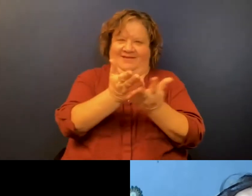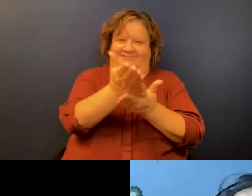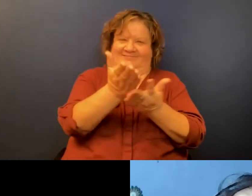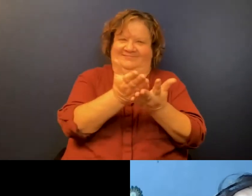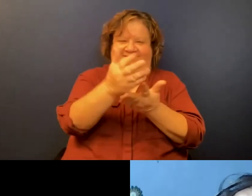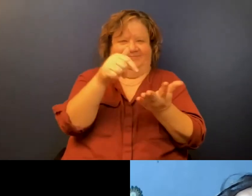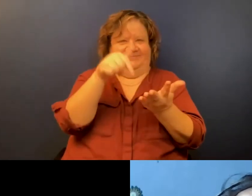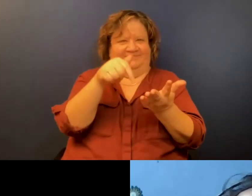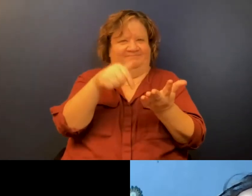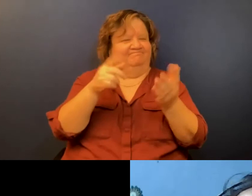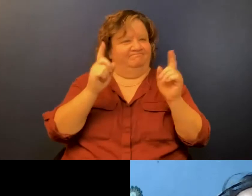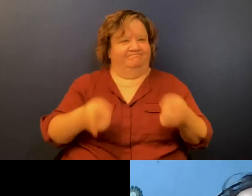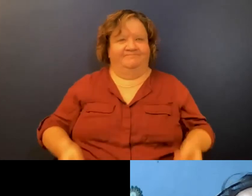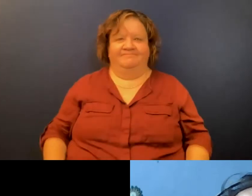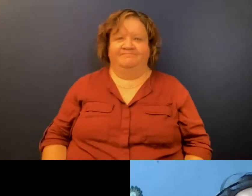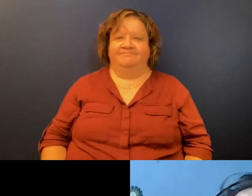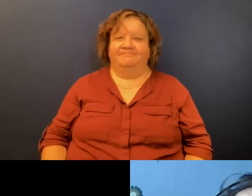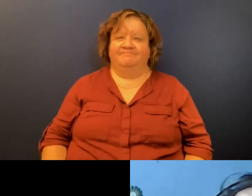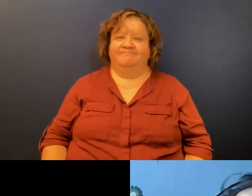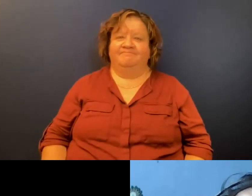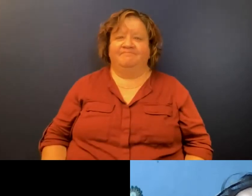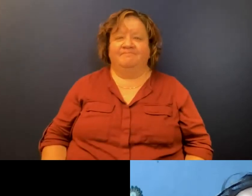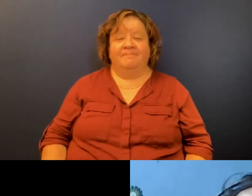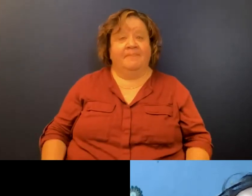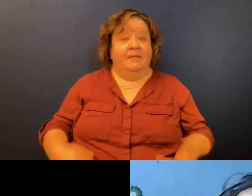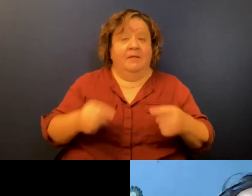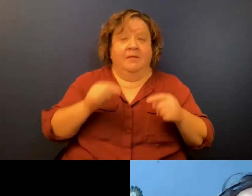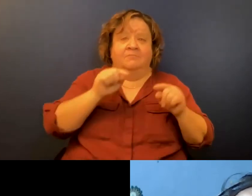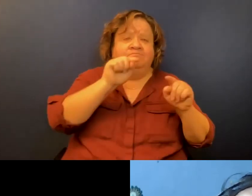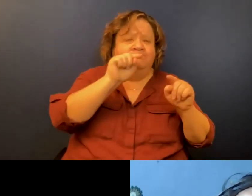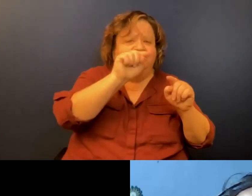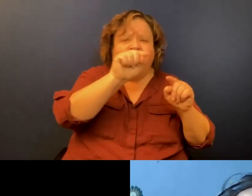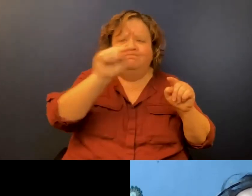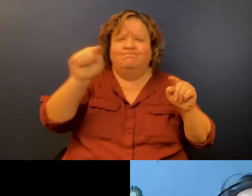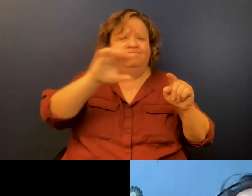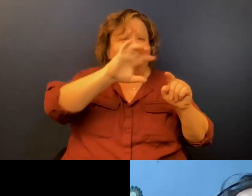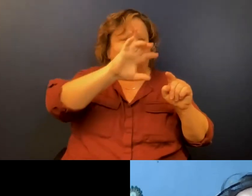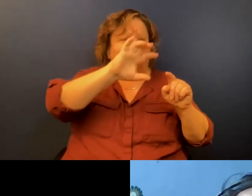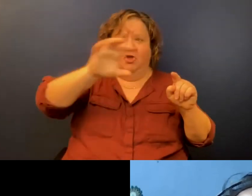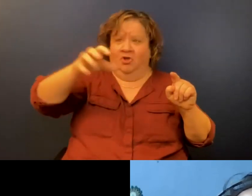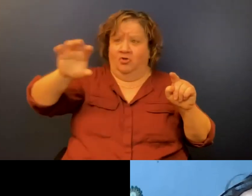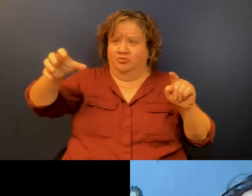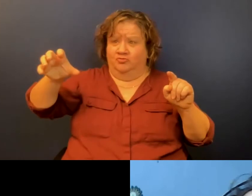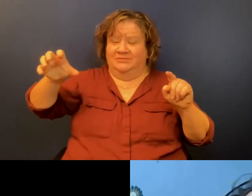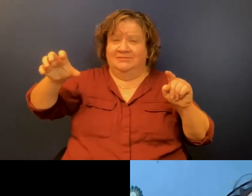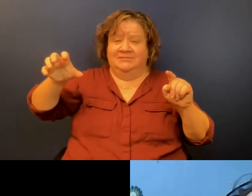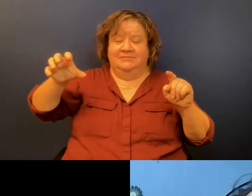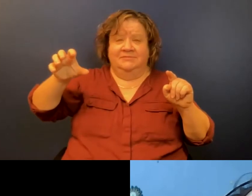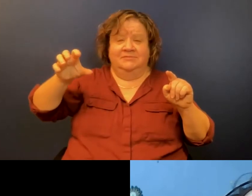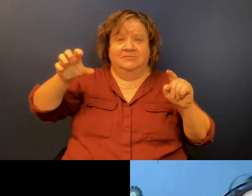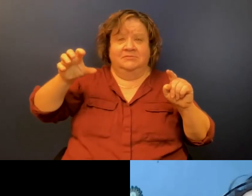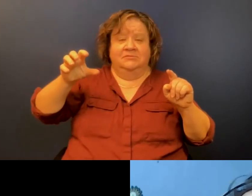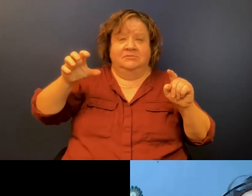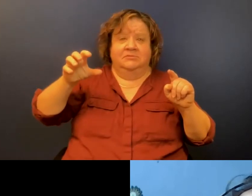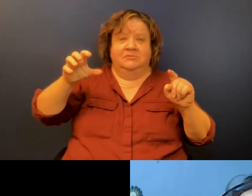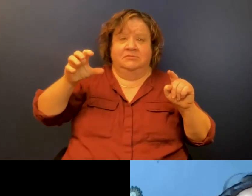in a developed stage, which are way more advanced than where we are in the Latin American